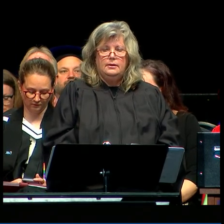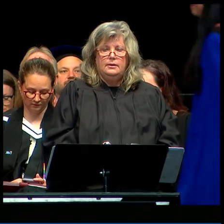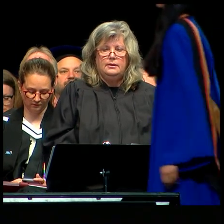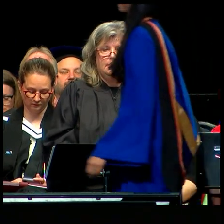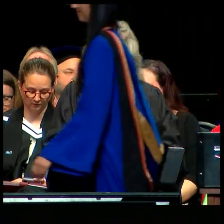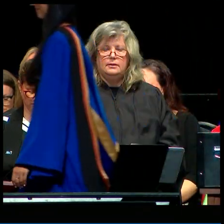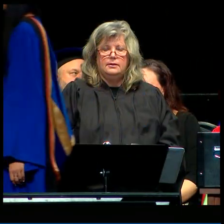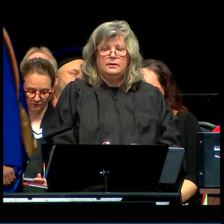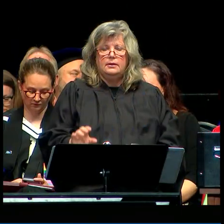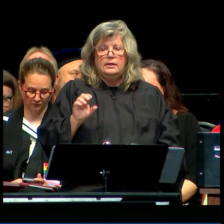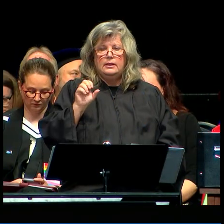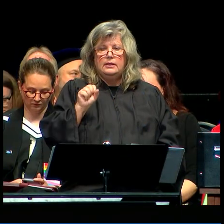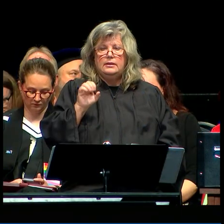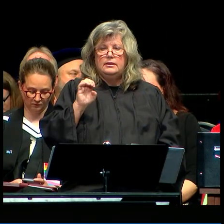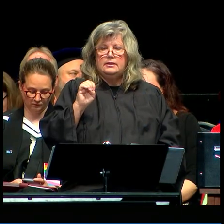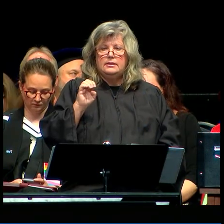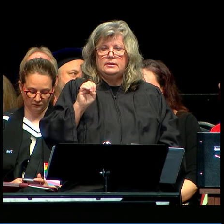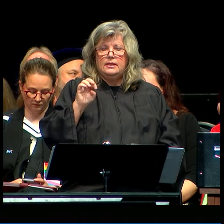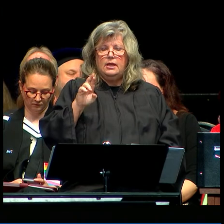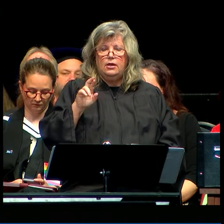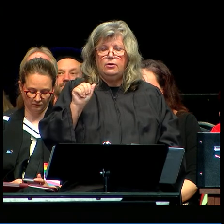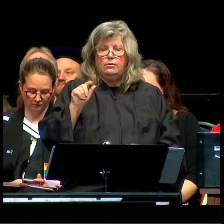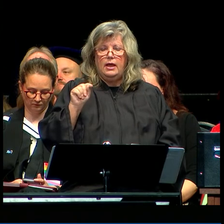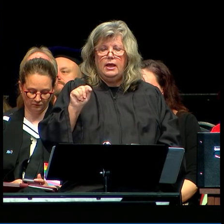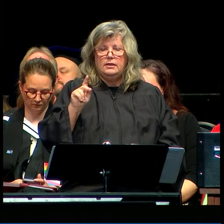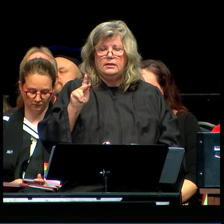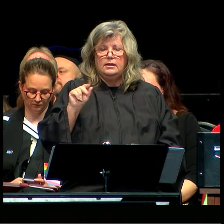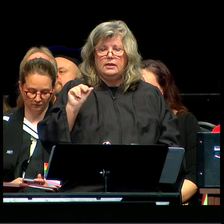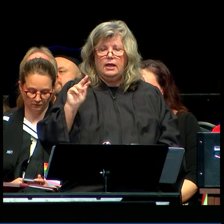Sirat Kang, with distinction.